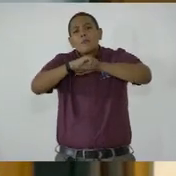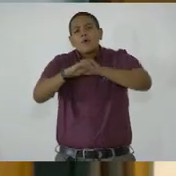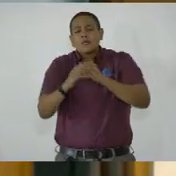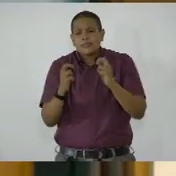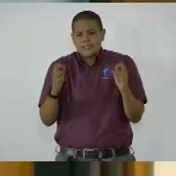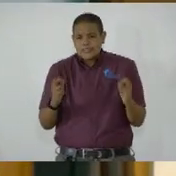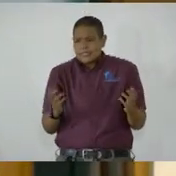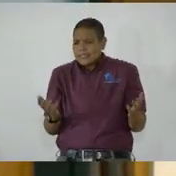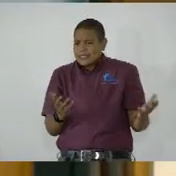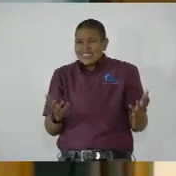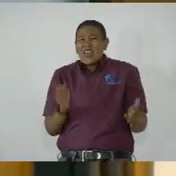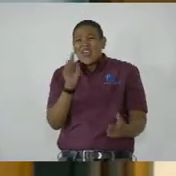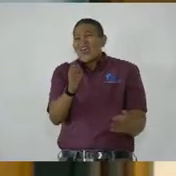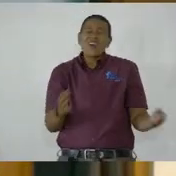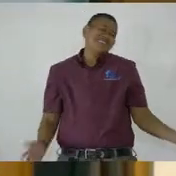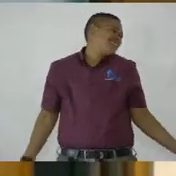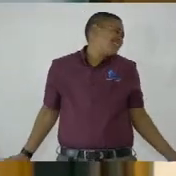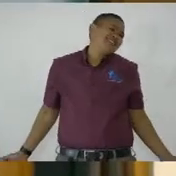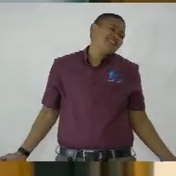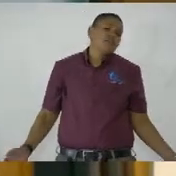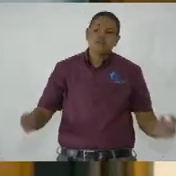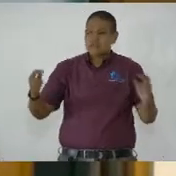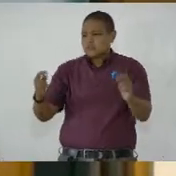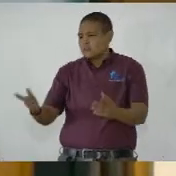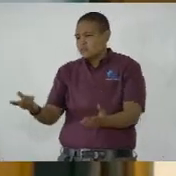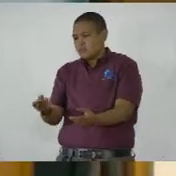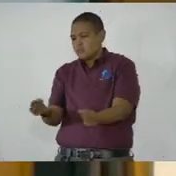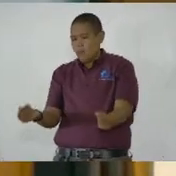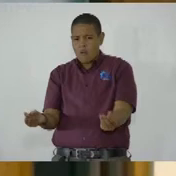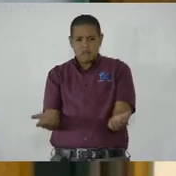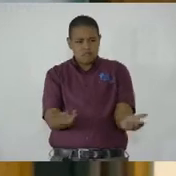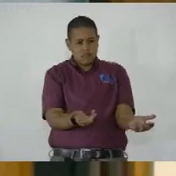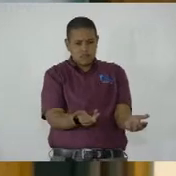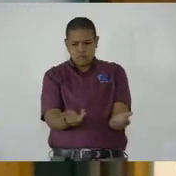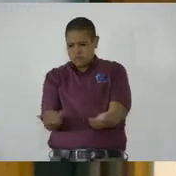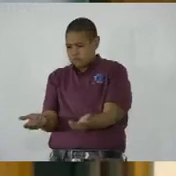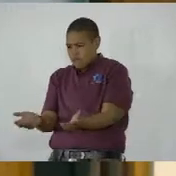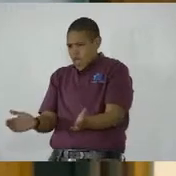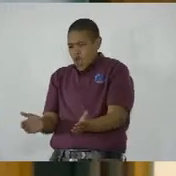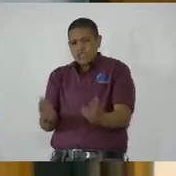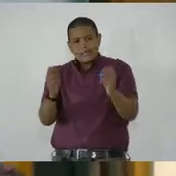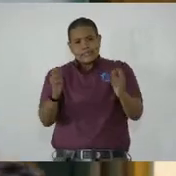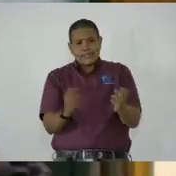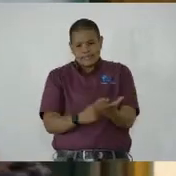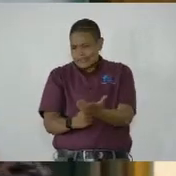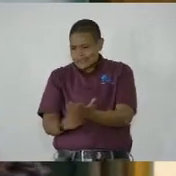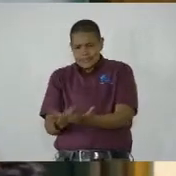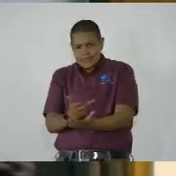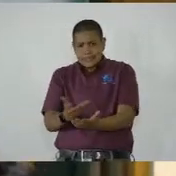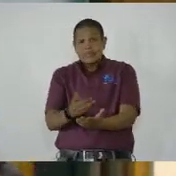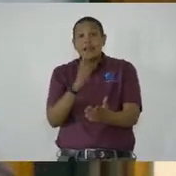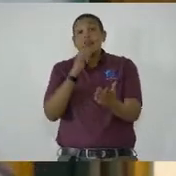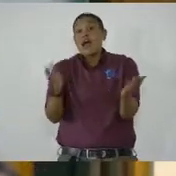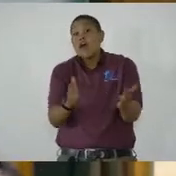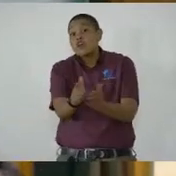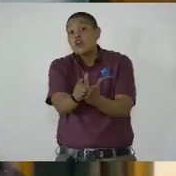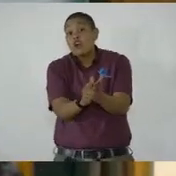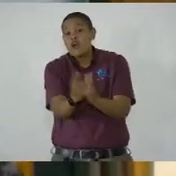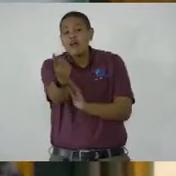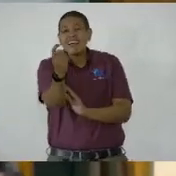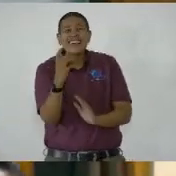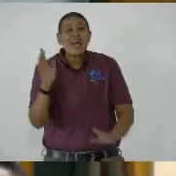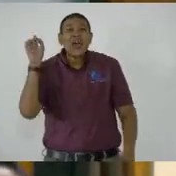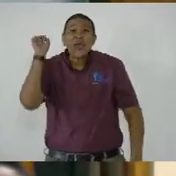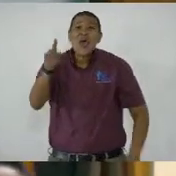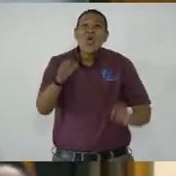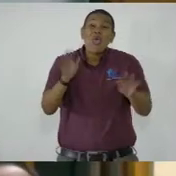mediation as a strong alternative and encouraging litigants and attorneys to use mediation,